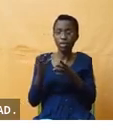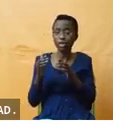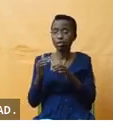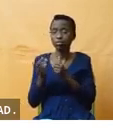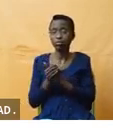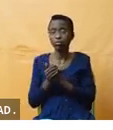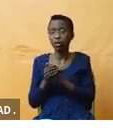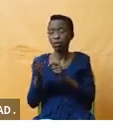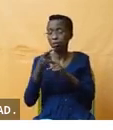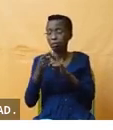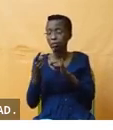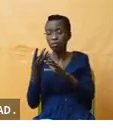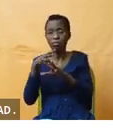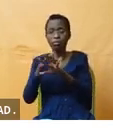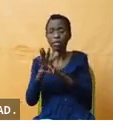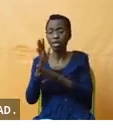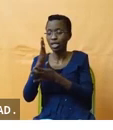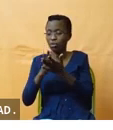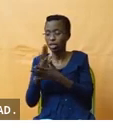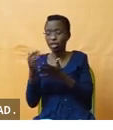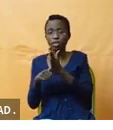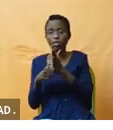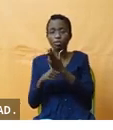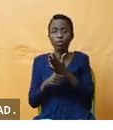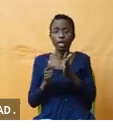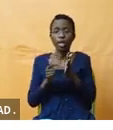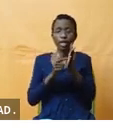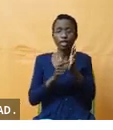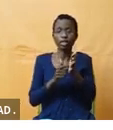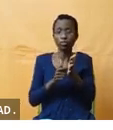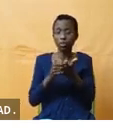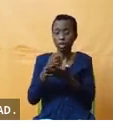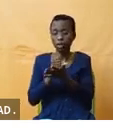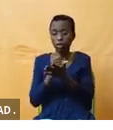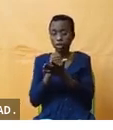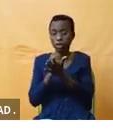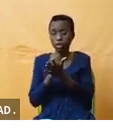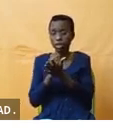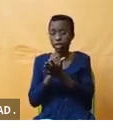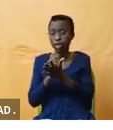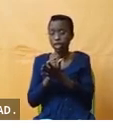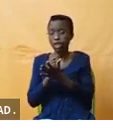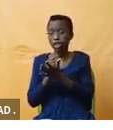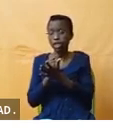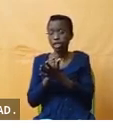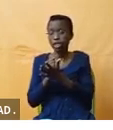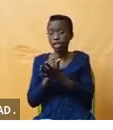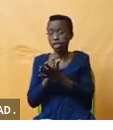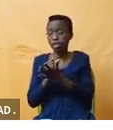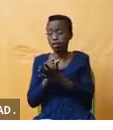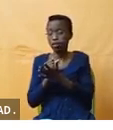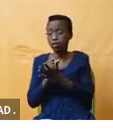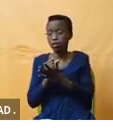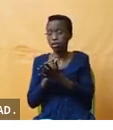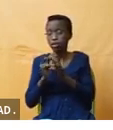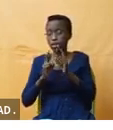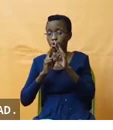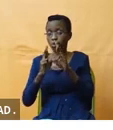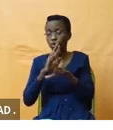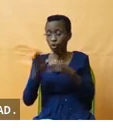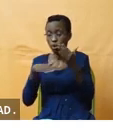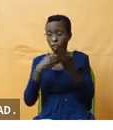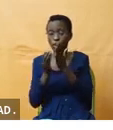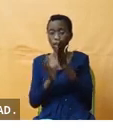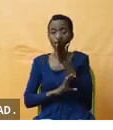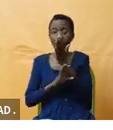some of these things is really a problem. For example, the Auditor General's reports. Every country has, or annually,